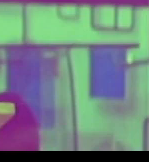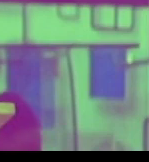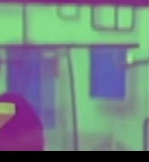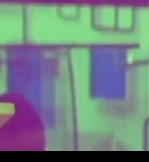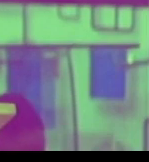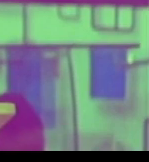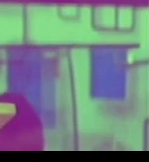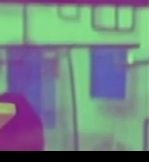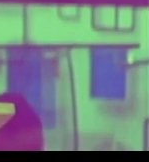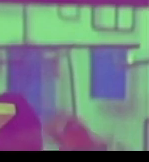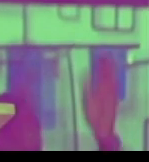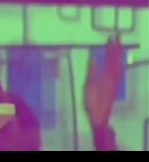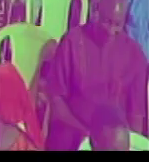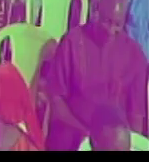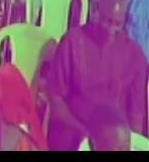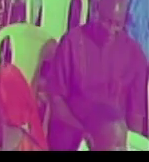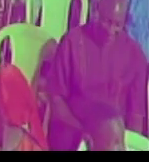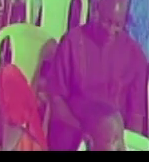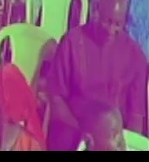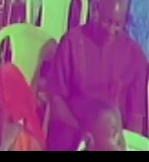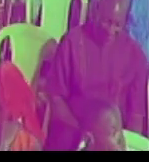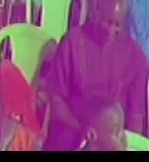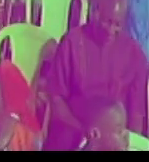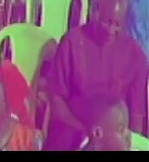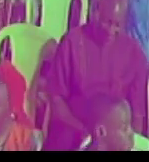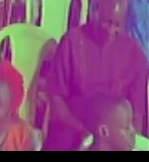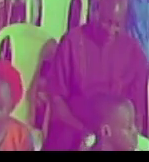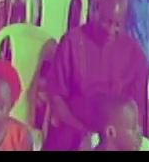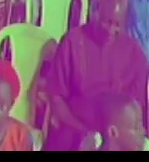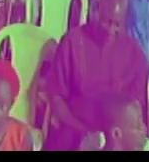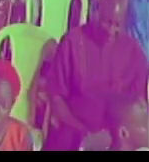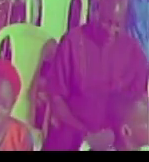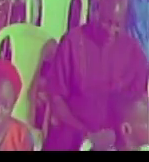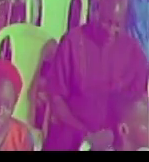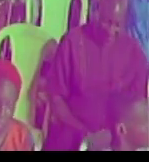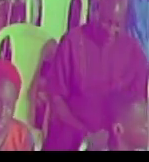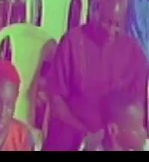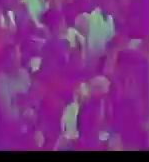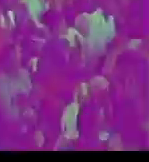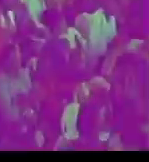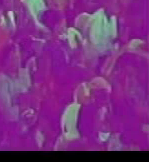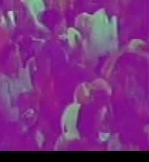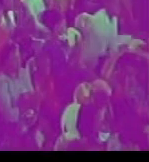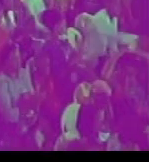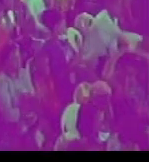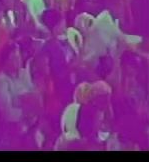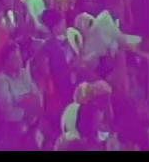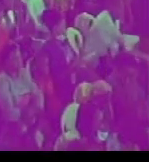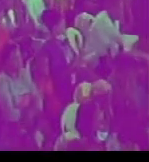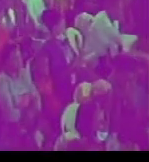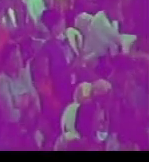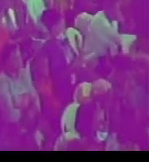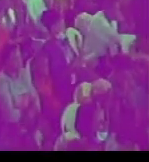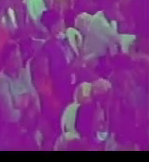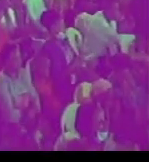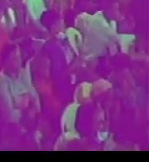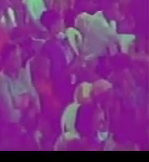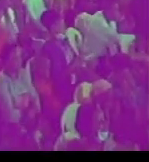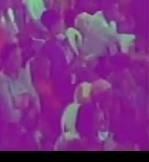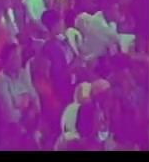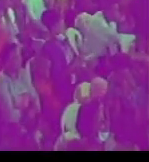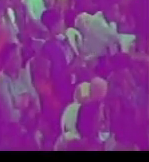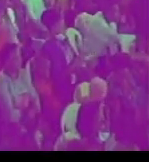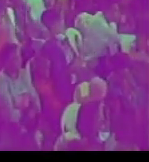oppressions. Put your hands together for Jesus again. The Lord has done it for him and done it for all the others. Tonight is your own